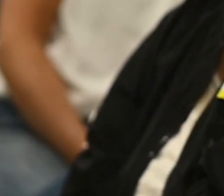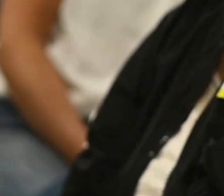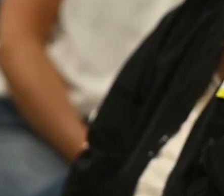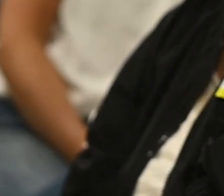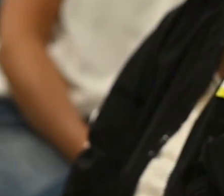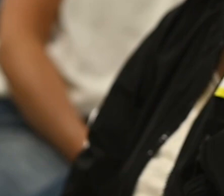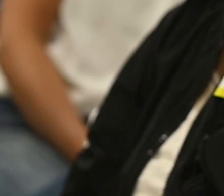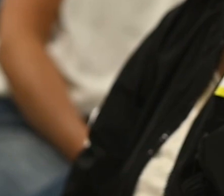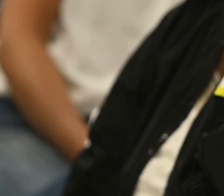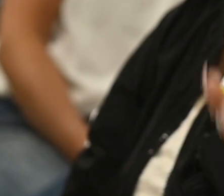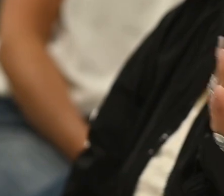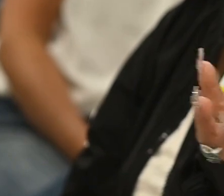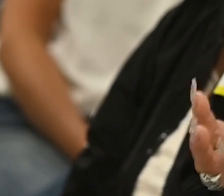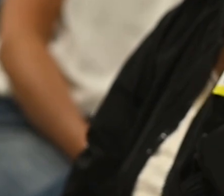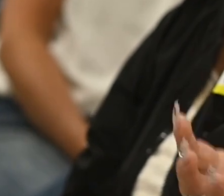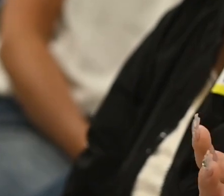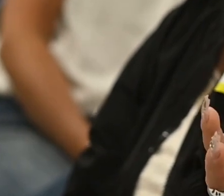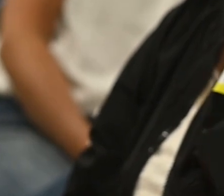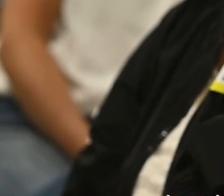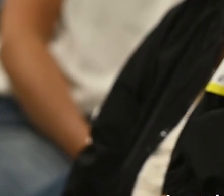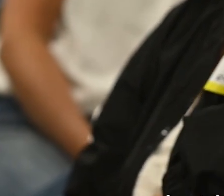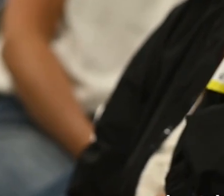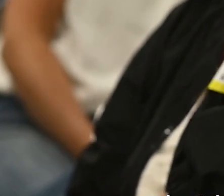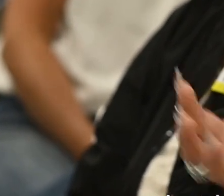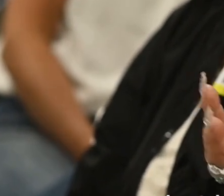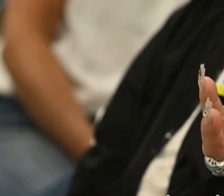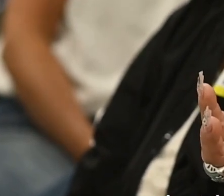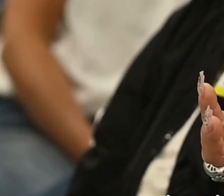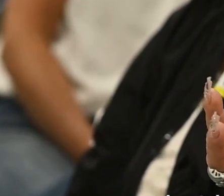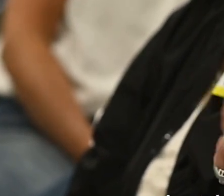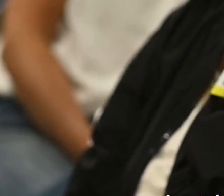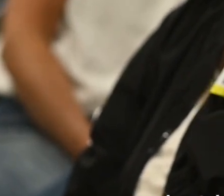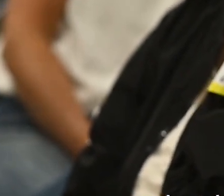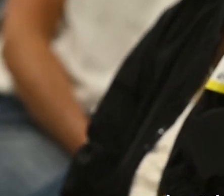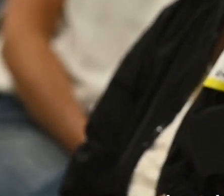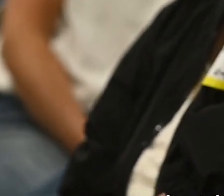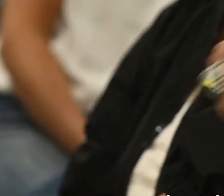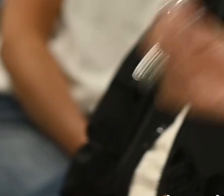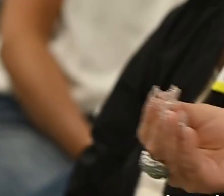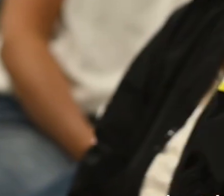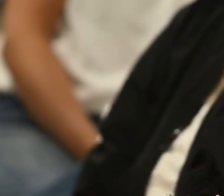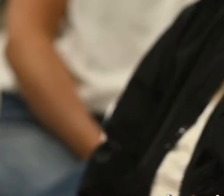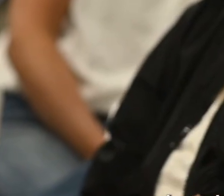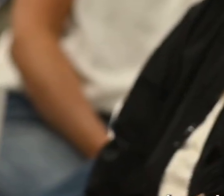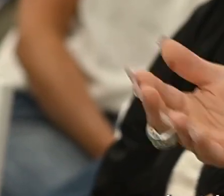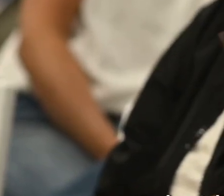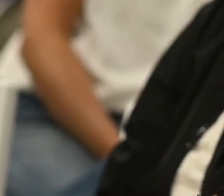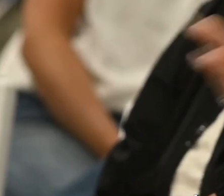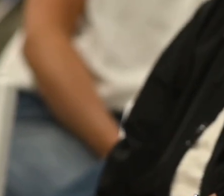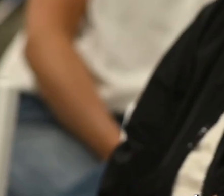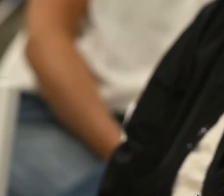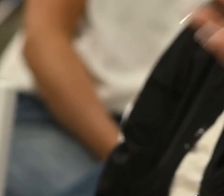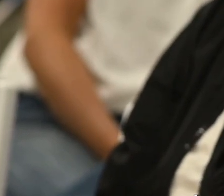me need to be able to disrupt within this system. Yes. And within this social change organization that's committed to it, but is